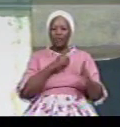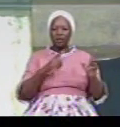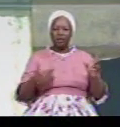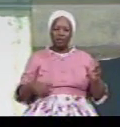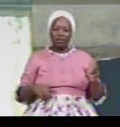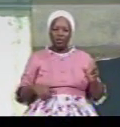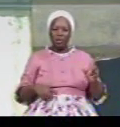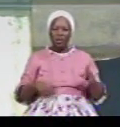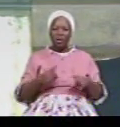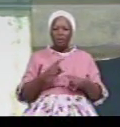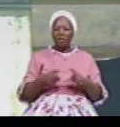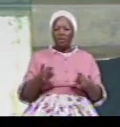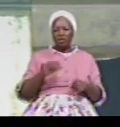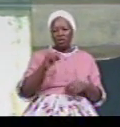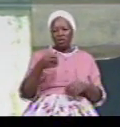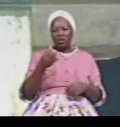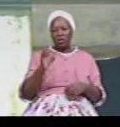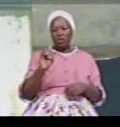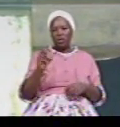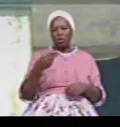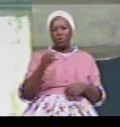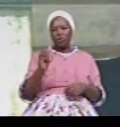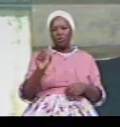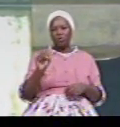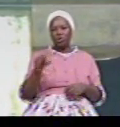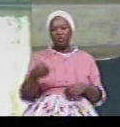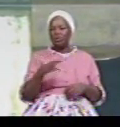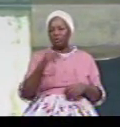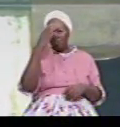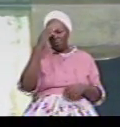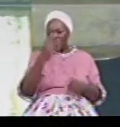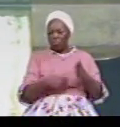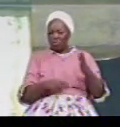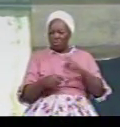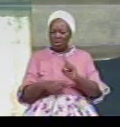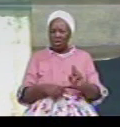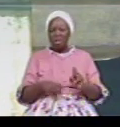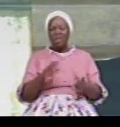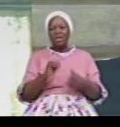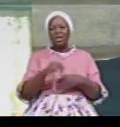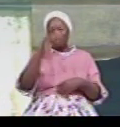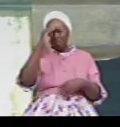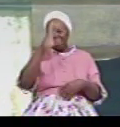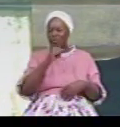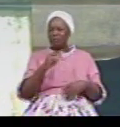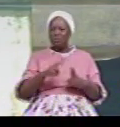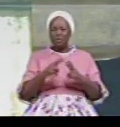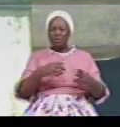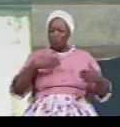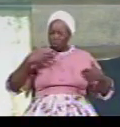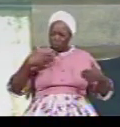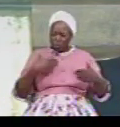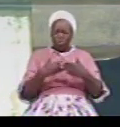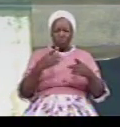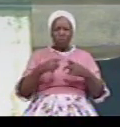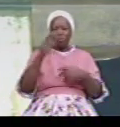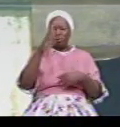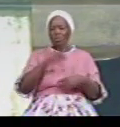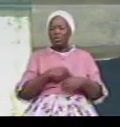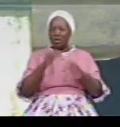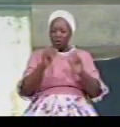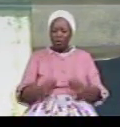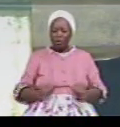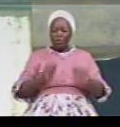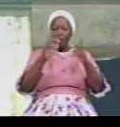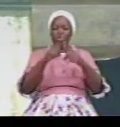Jehoshaphat, you know what? The man is so addicted to God, he's so committed to God, and